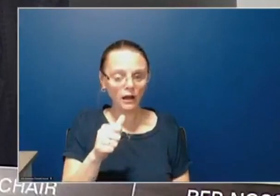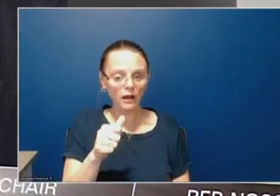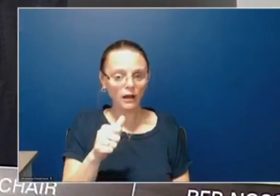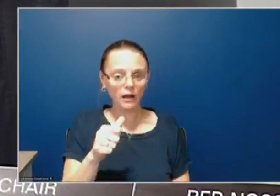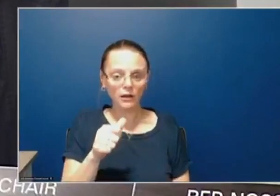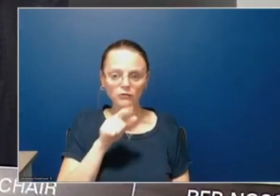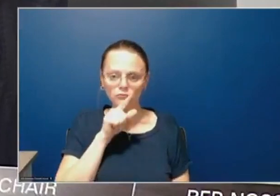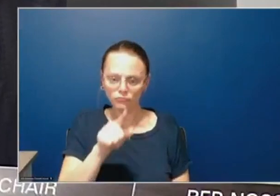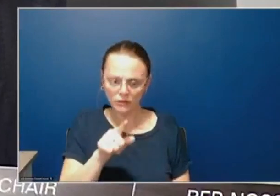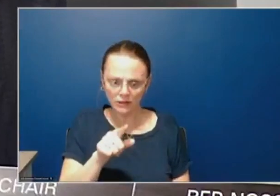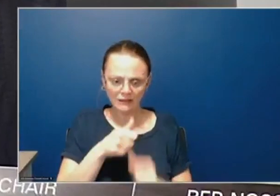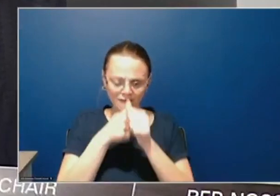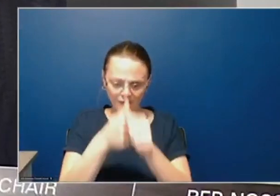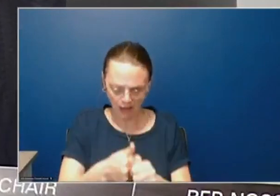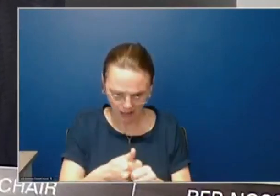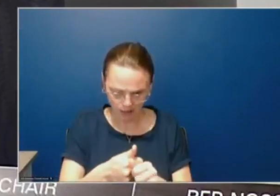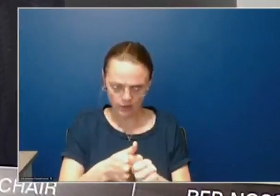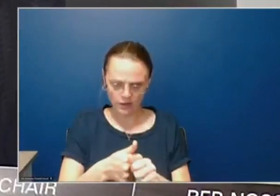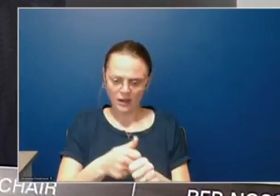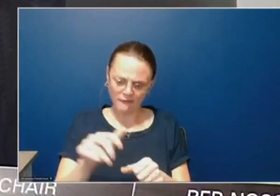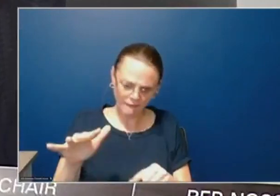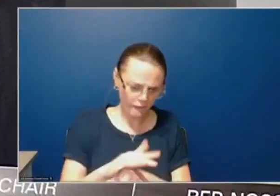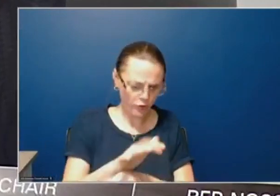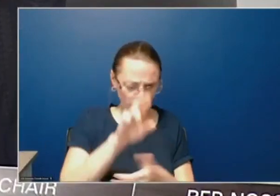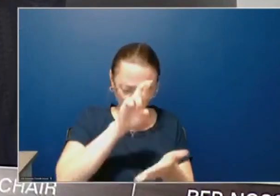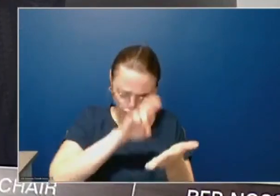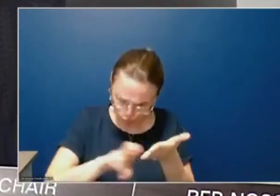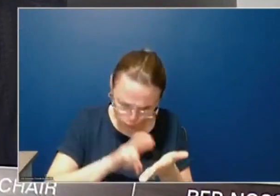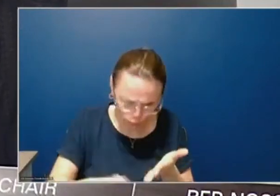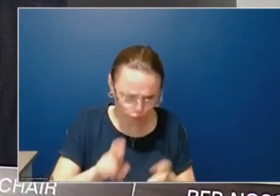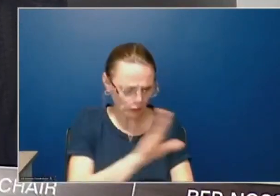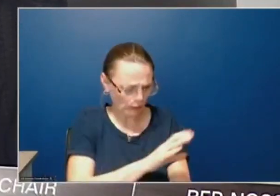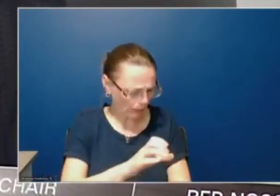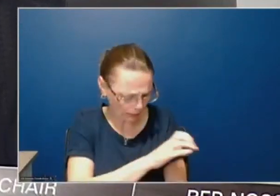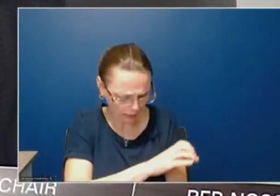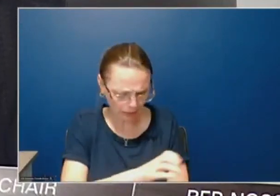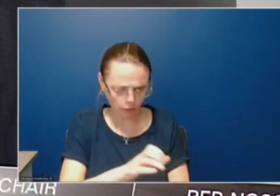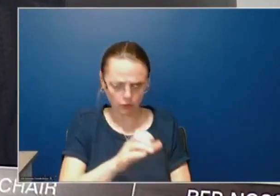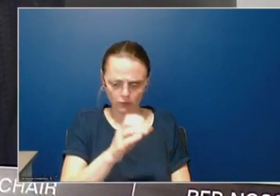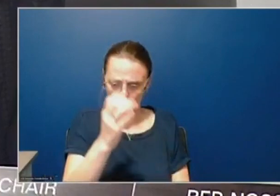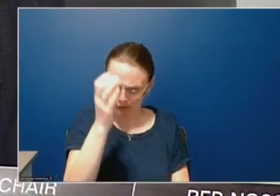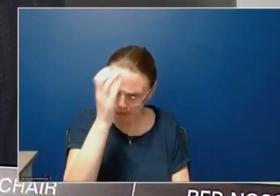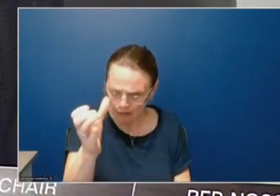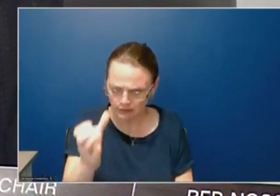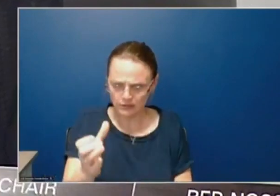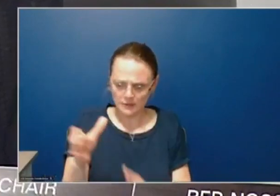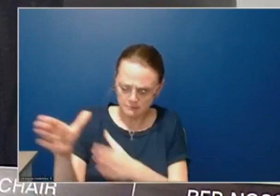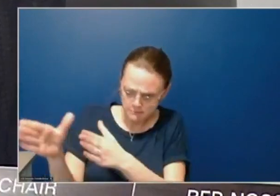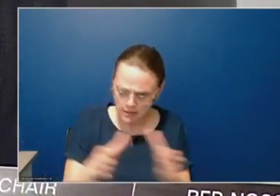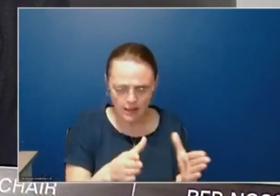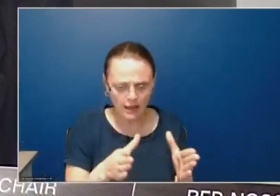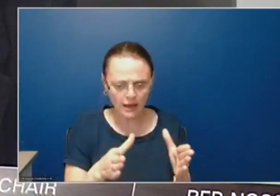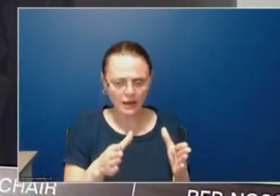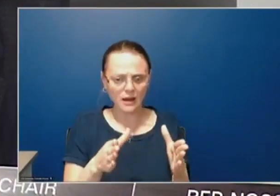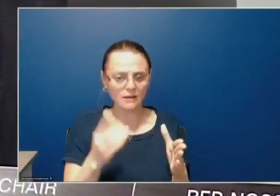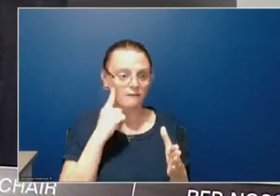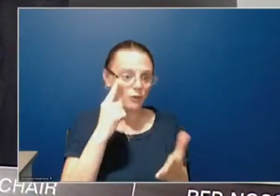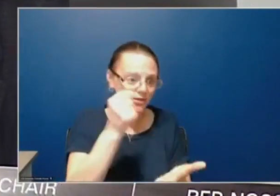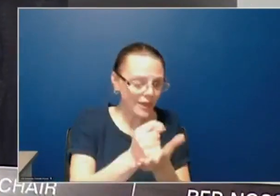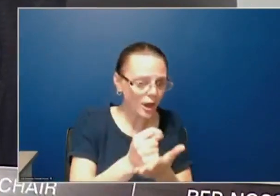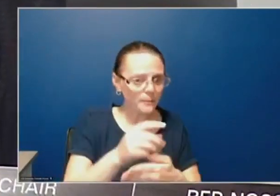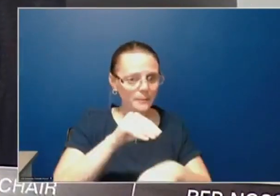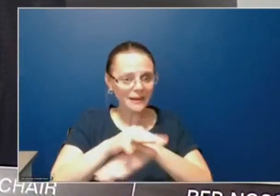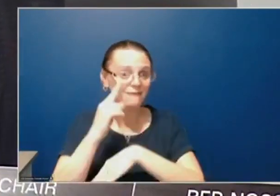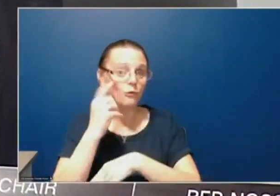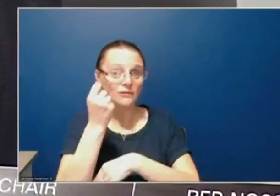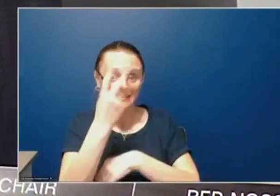really sound clinical path with these young people in counseling and therapy for a couple